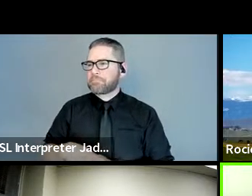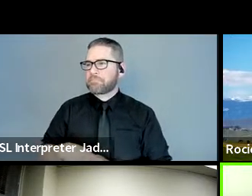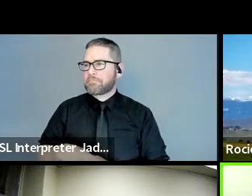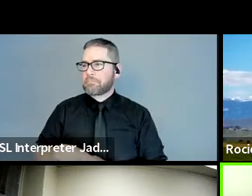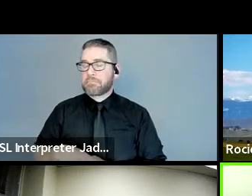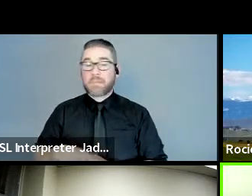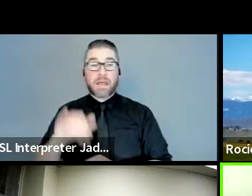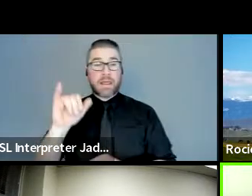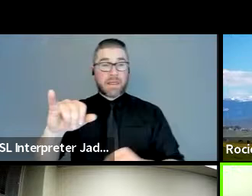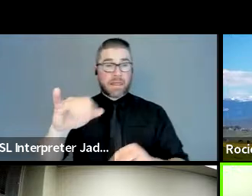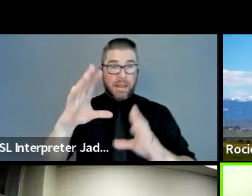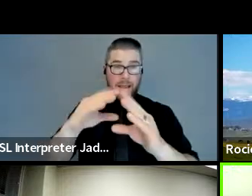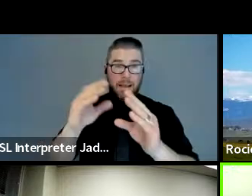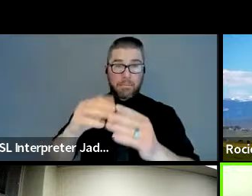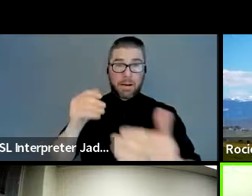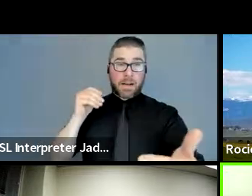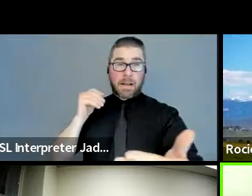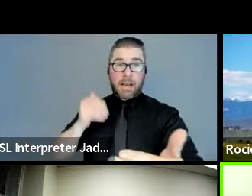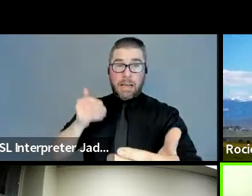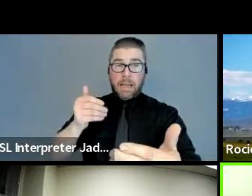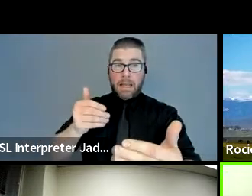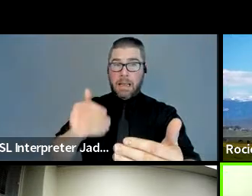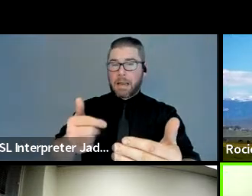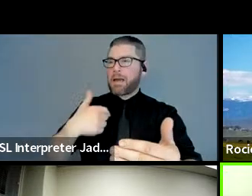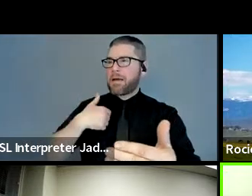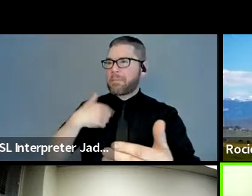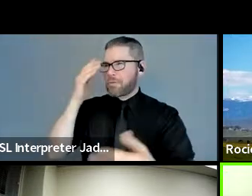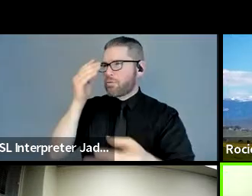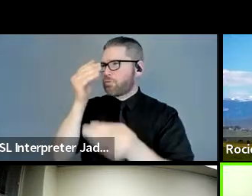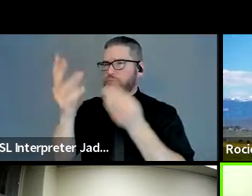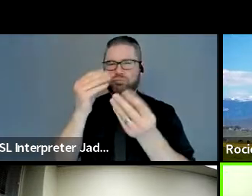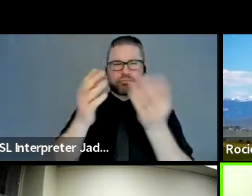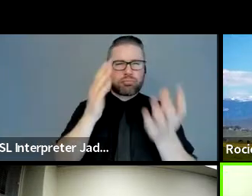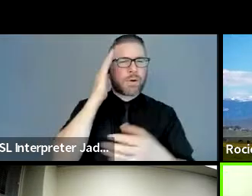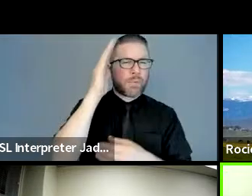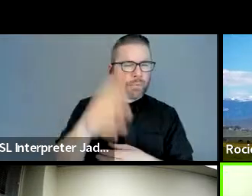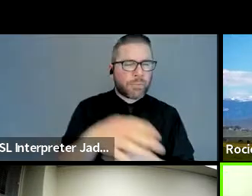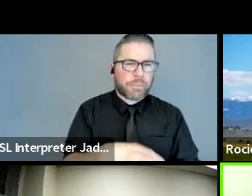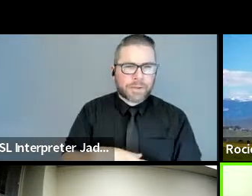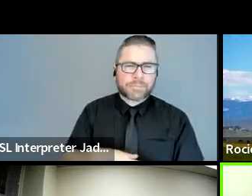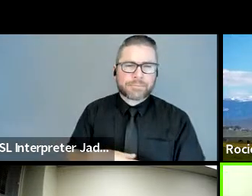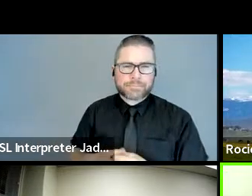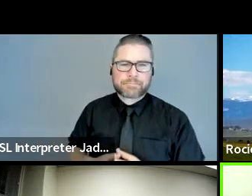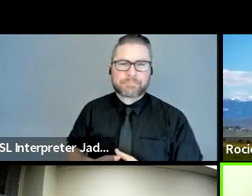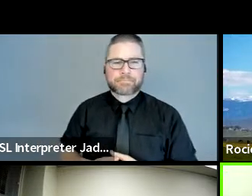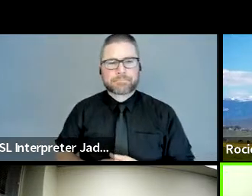meeting, but just wanted to share that as we have Jeff here with us for this update.